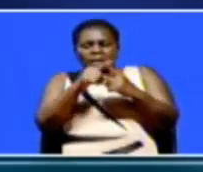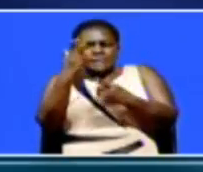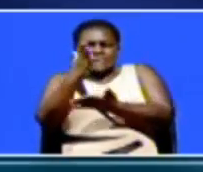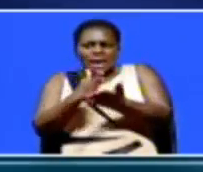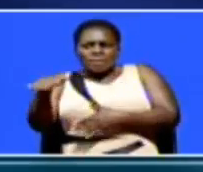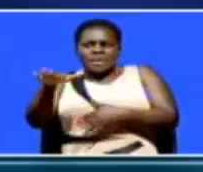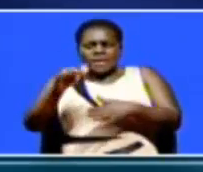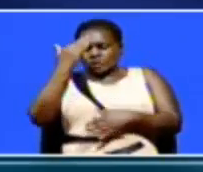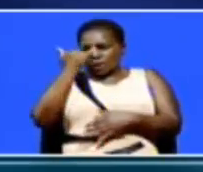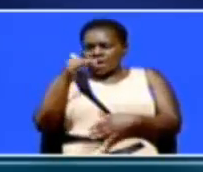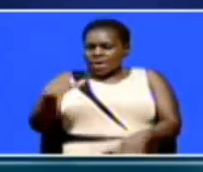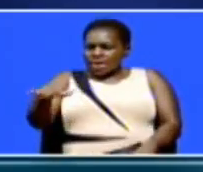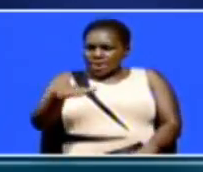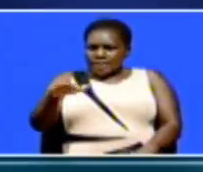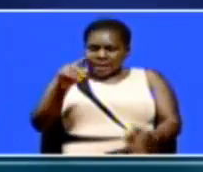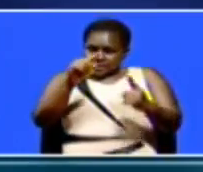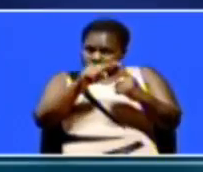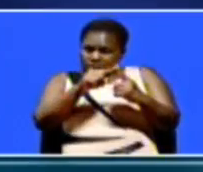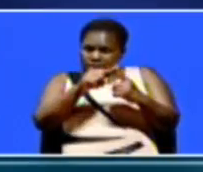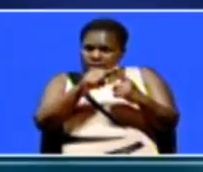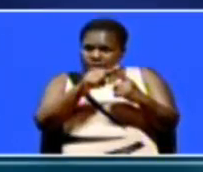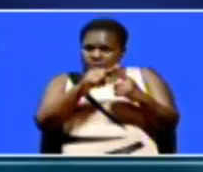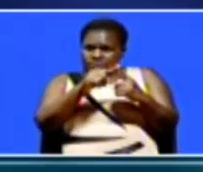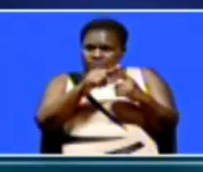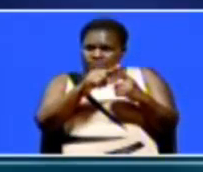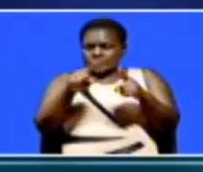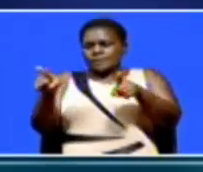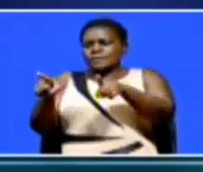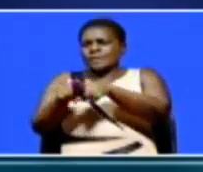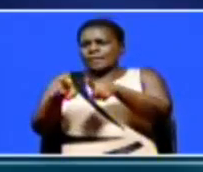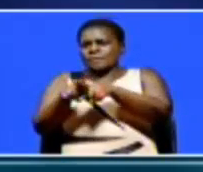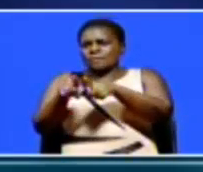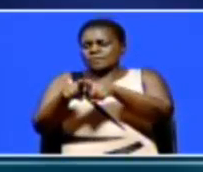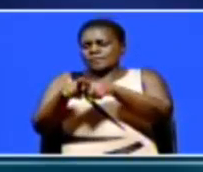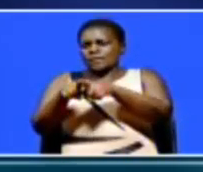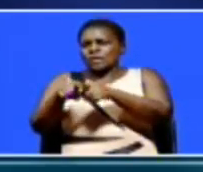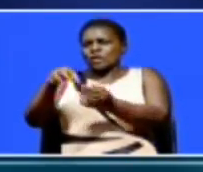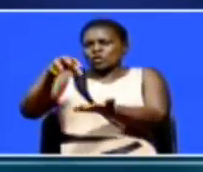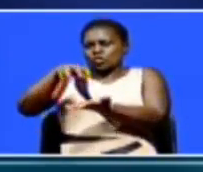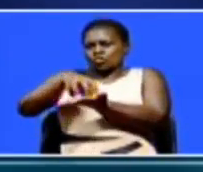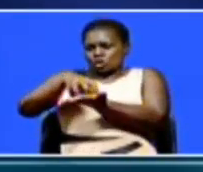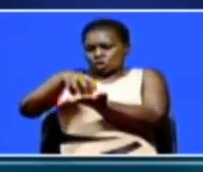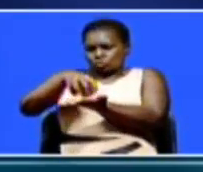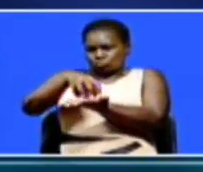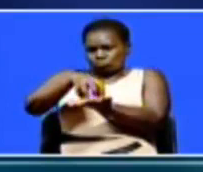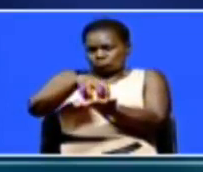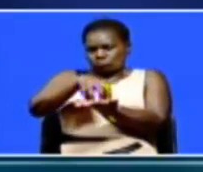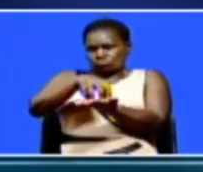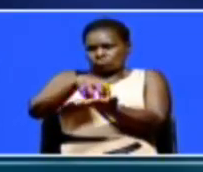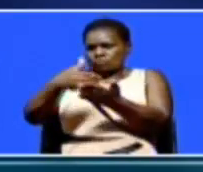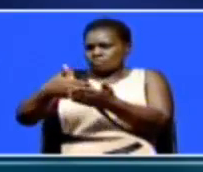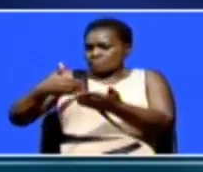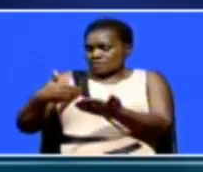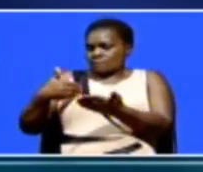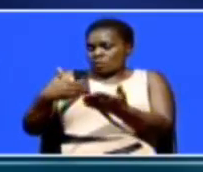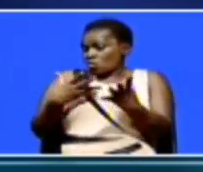areas? Areas are targeted in accordance with the occurrence of the cases. Before